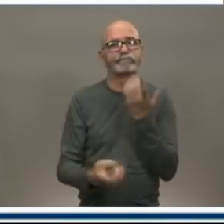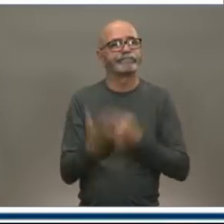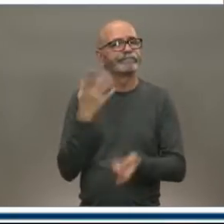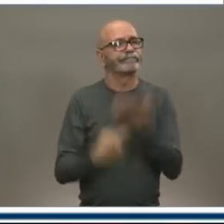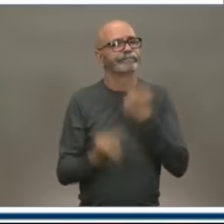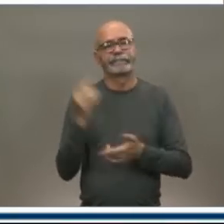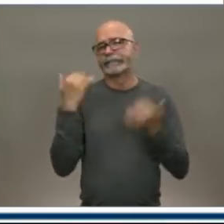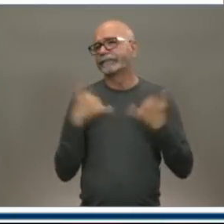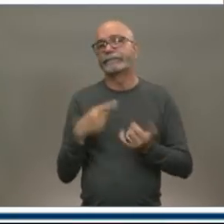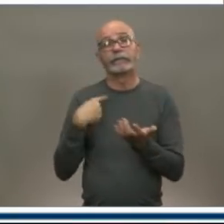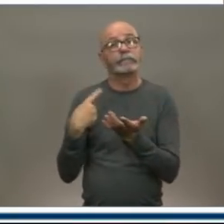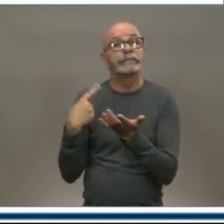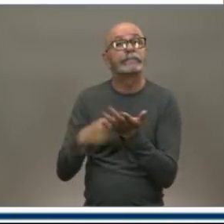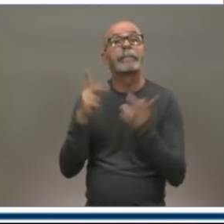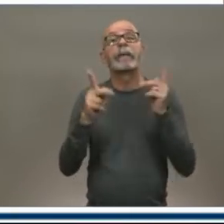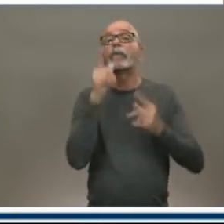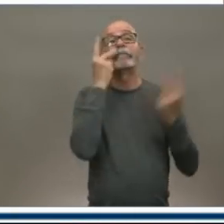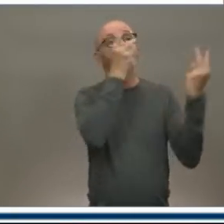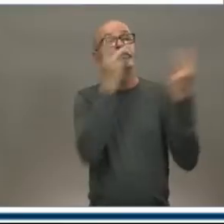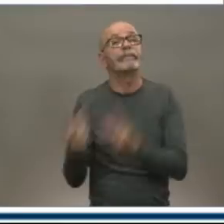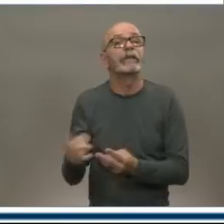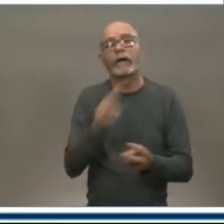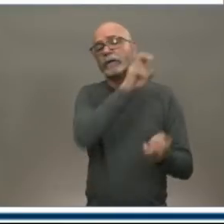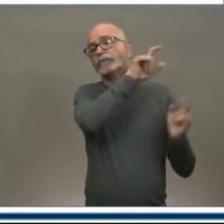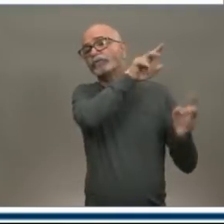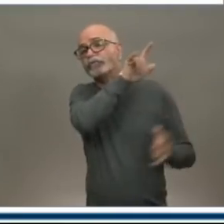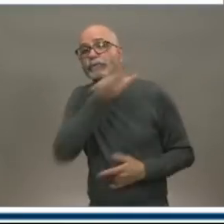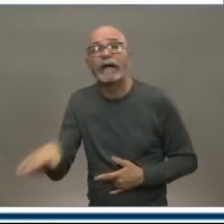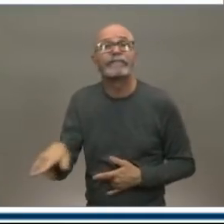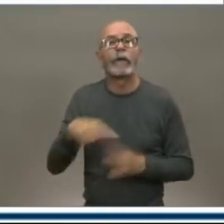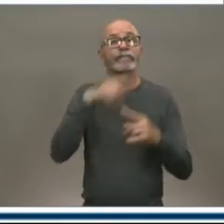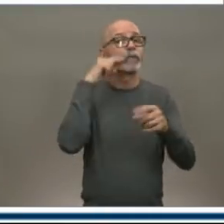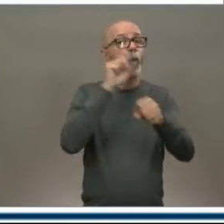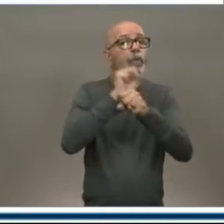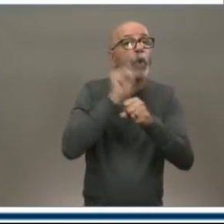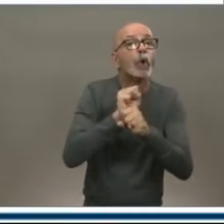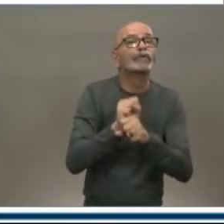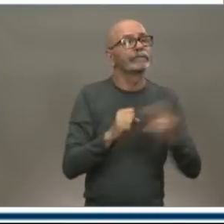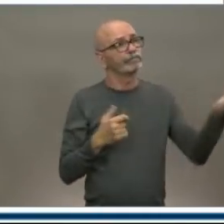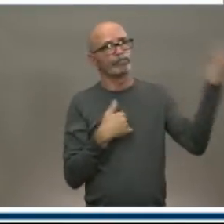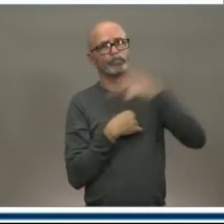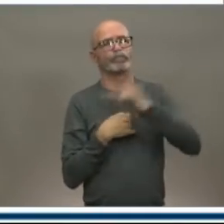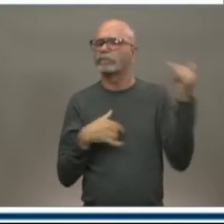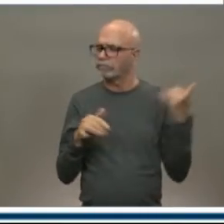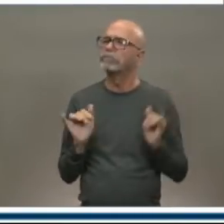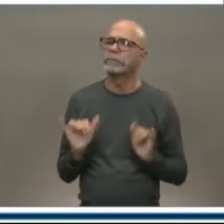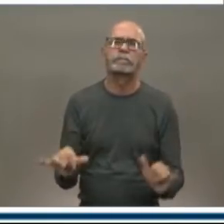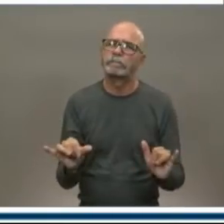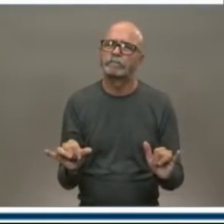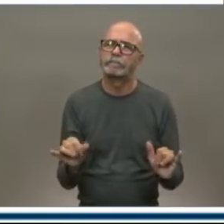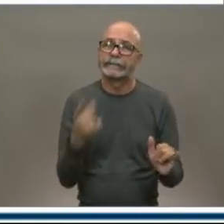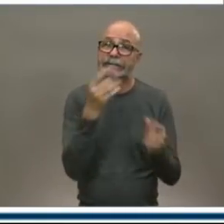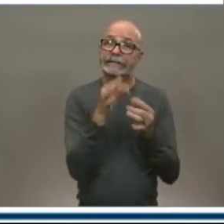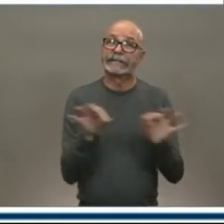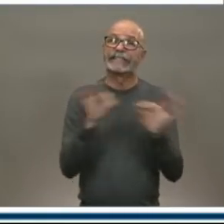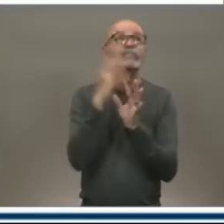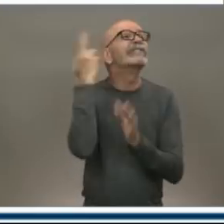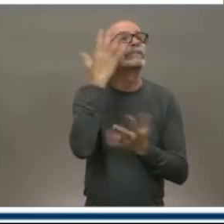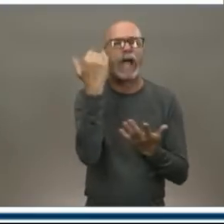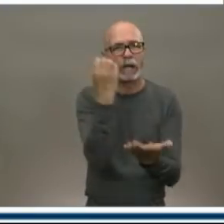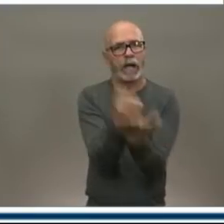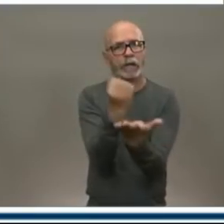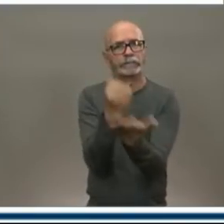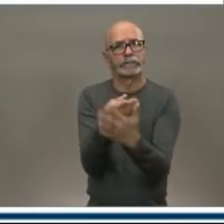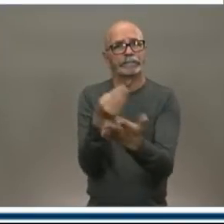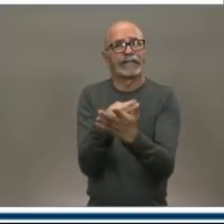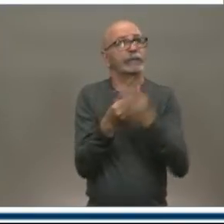for, we have rotational workers coming back. It's important, they're important to our economy. It's important that they're able